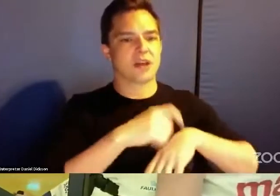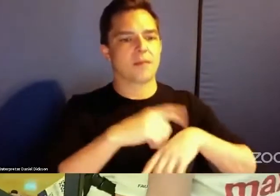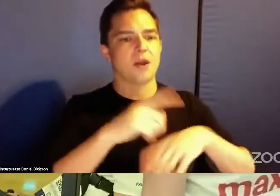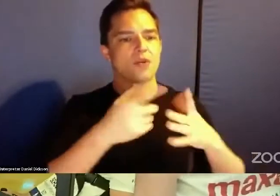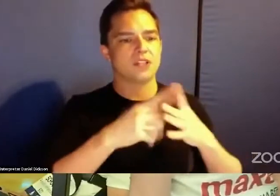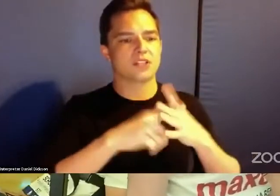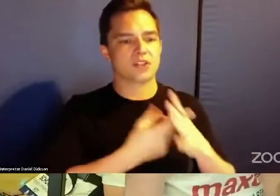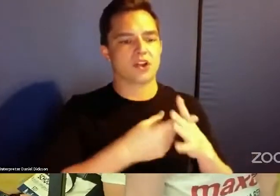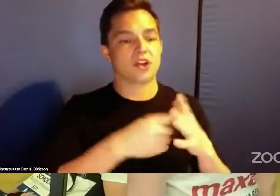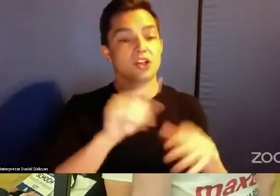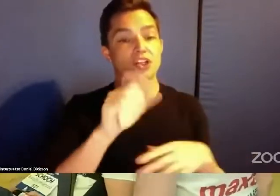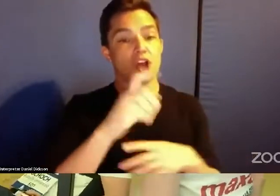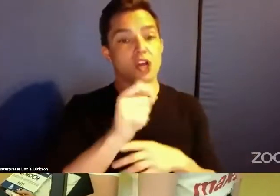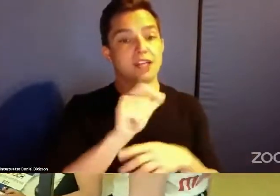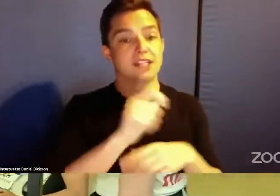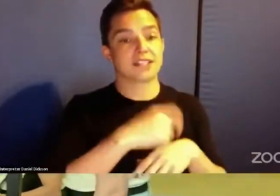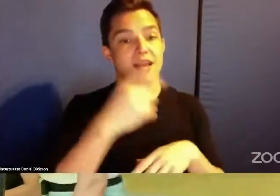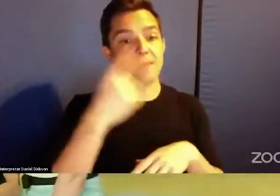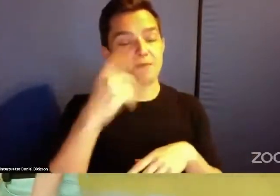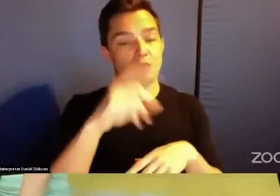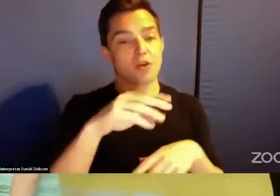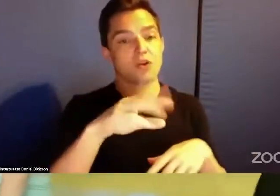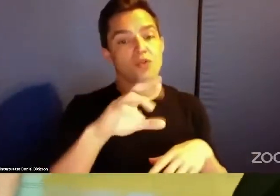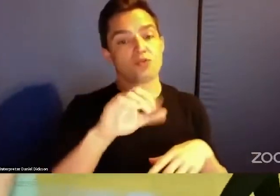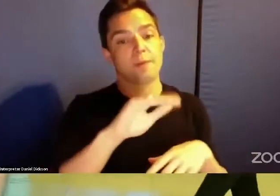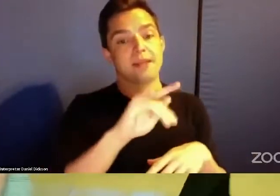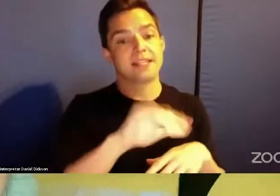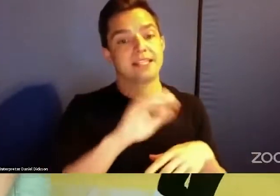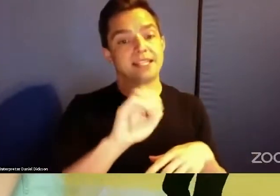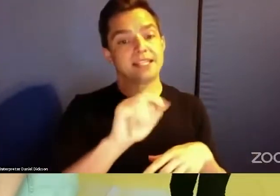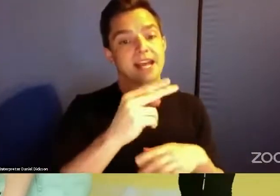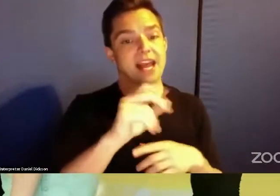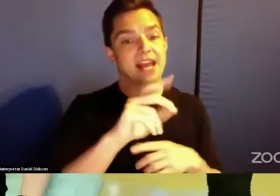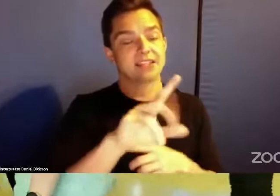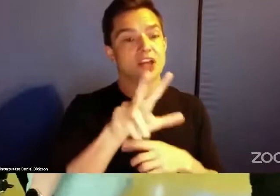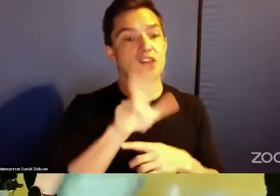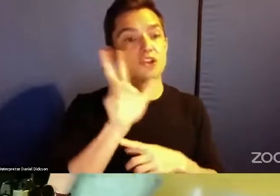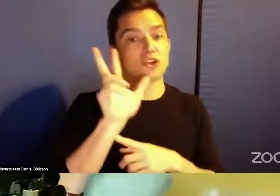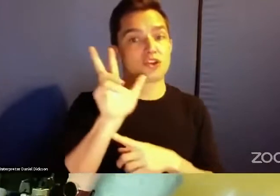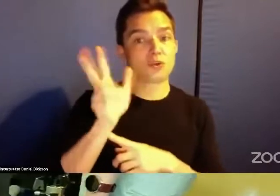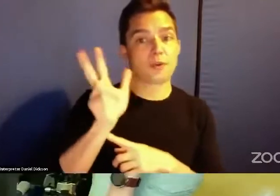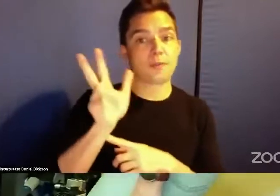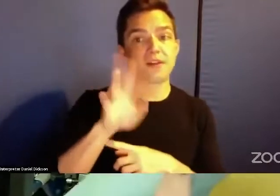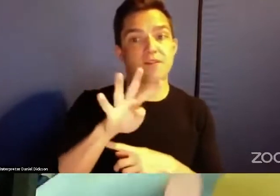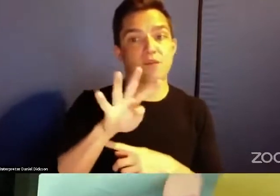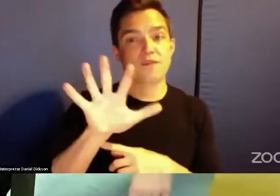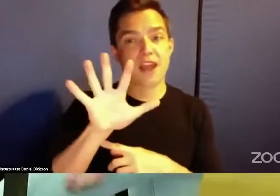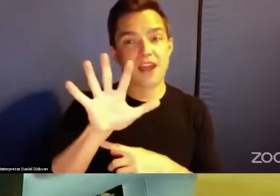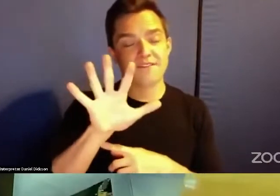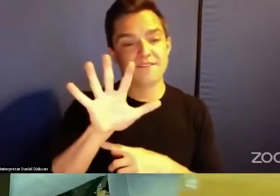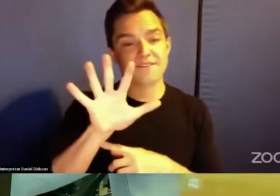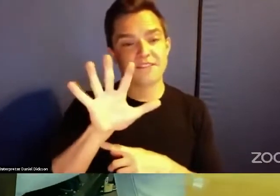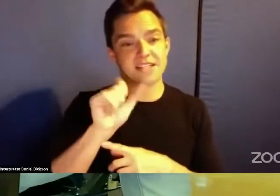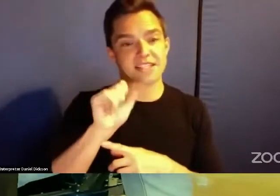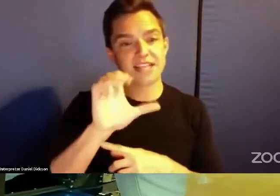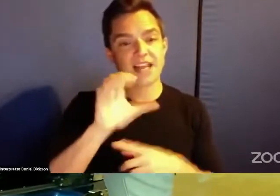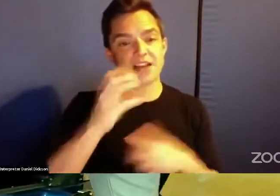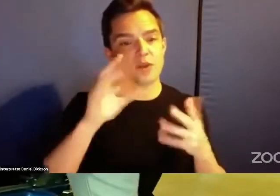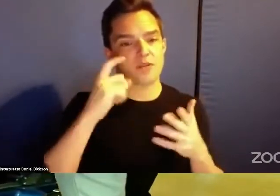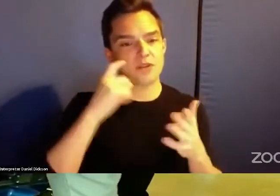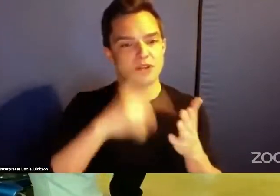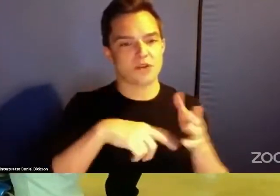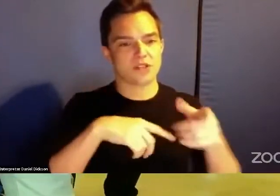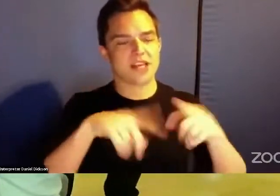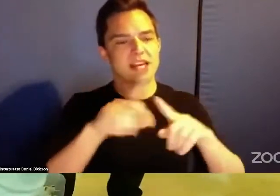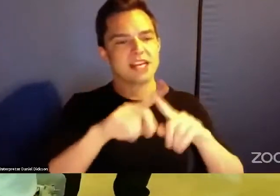for Robility Enhanced is 3 minutes 45. And already we see a different tactic